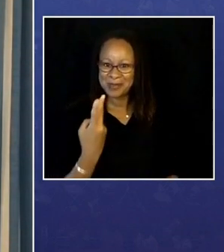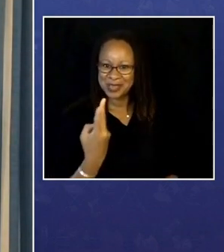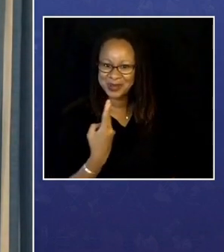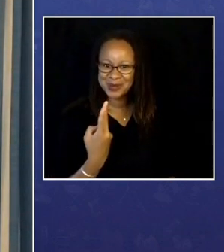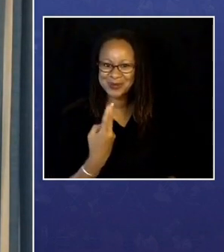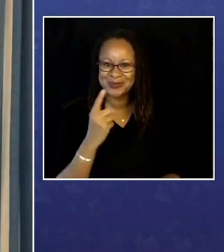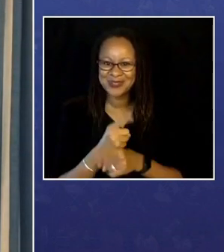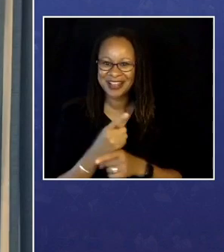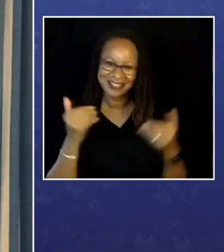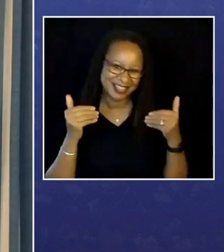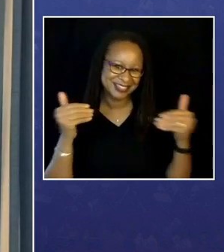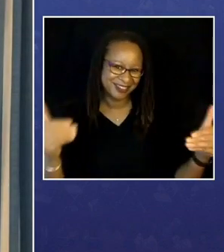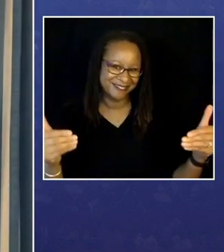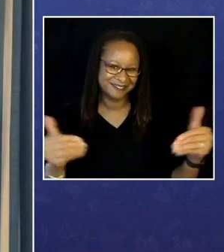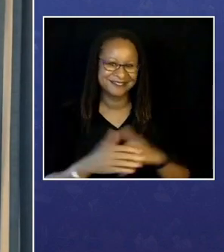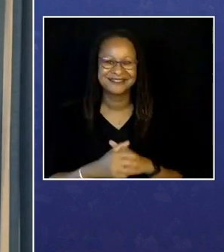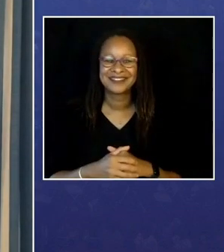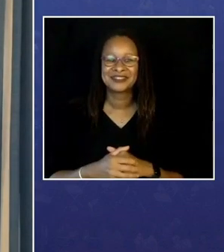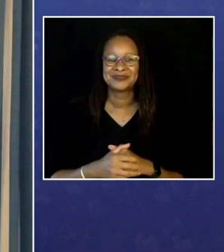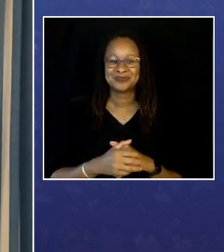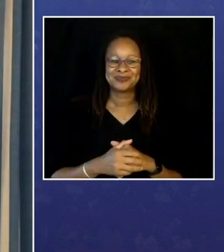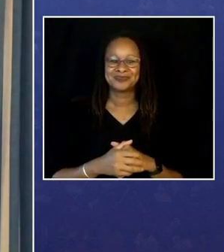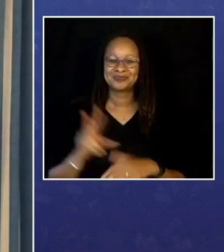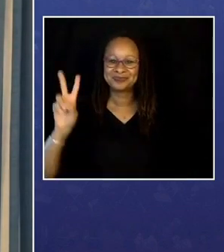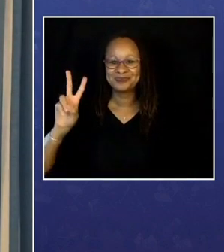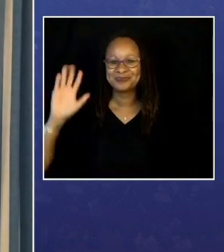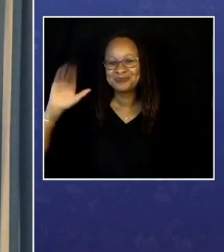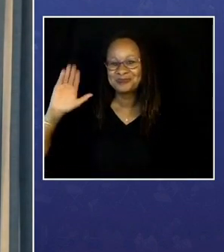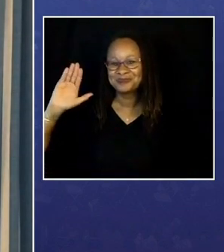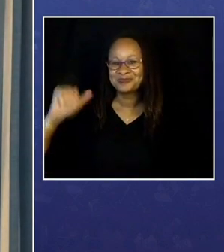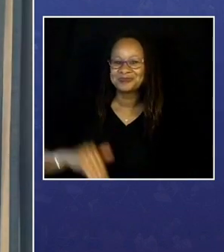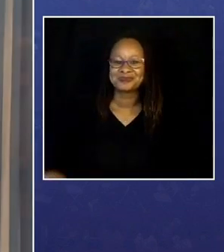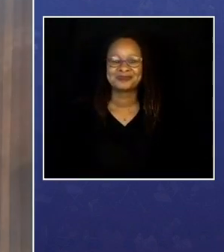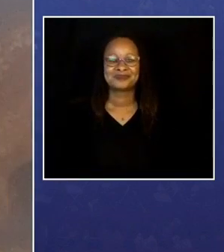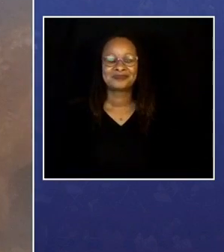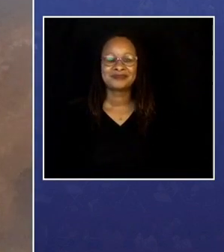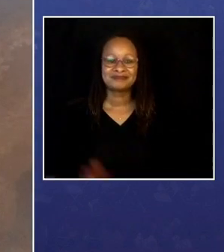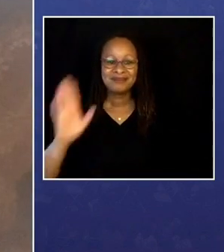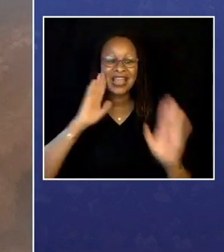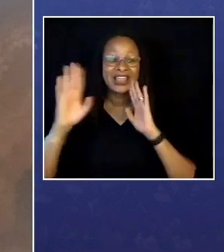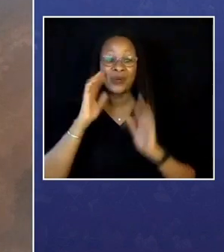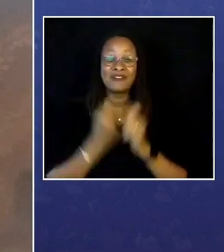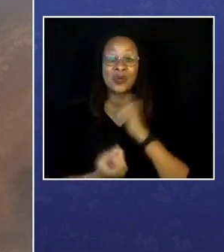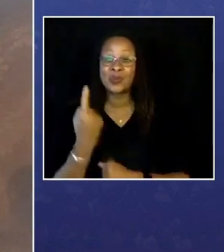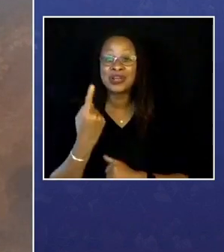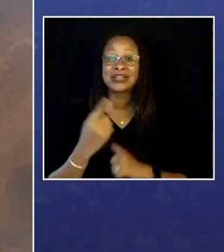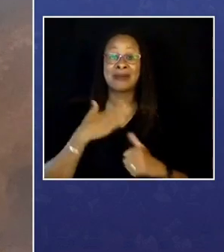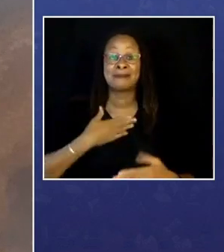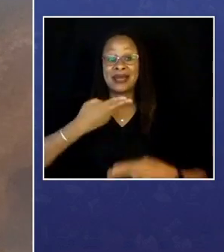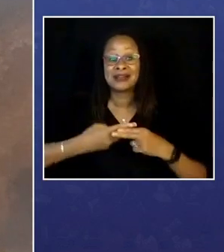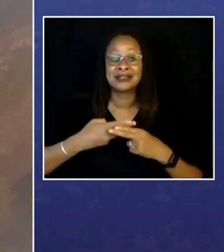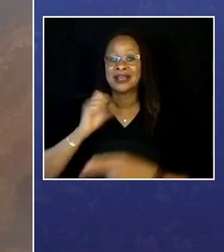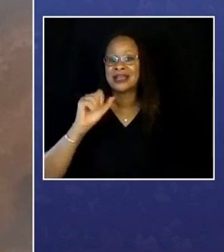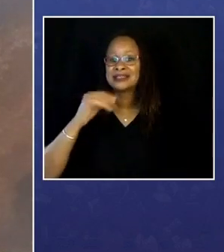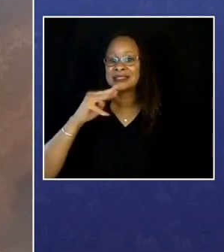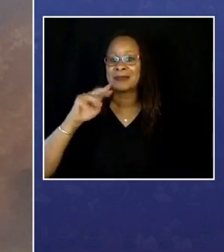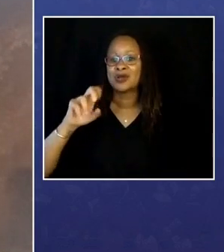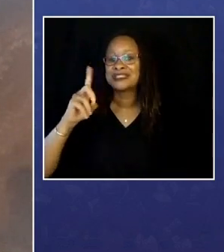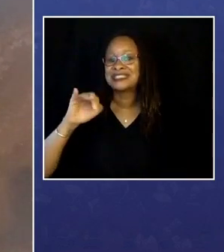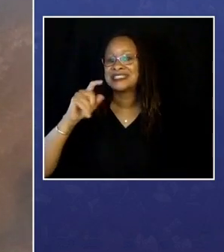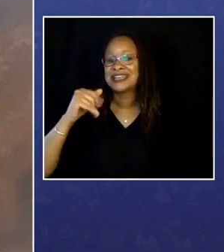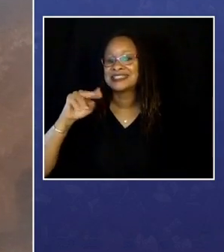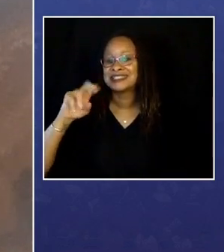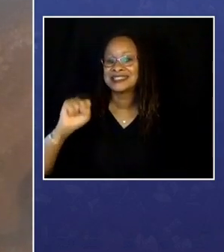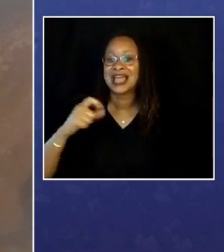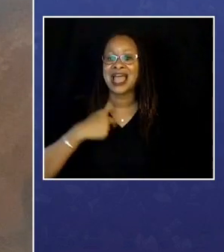and you, okay? So let's go, and let's go. Bye. Greetings, everyone. My name is Simone D.